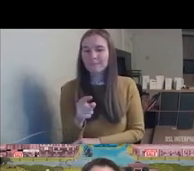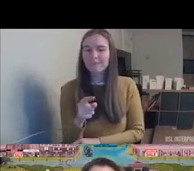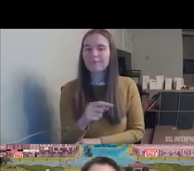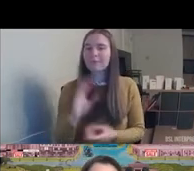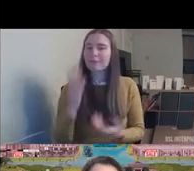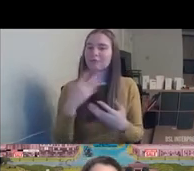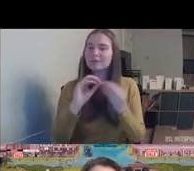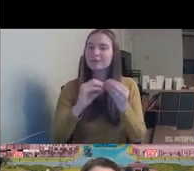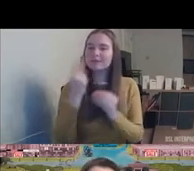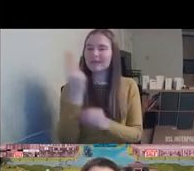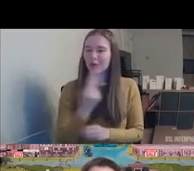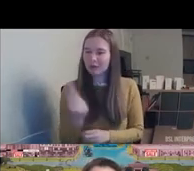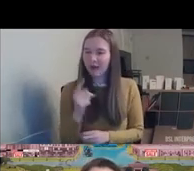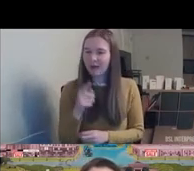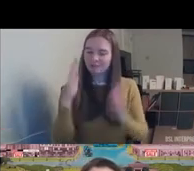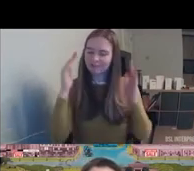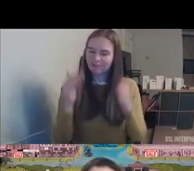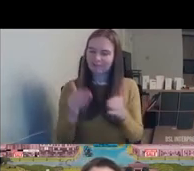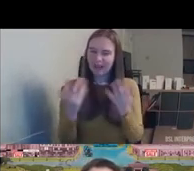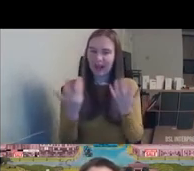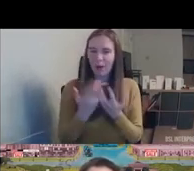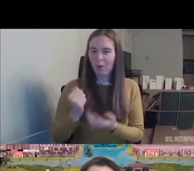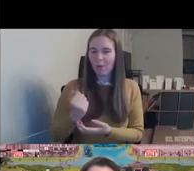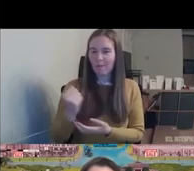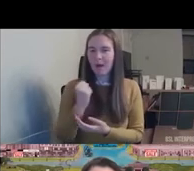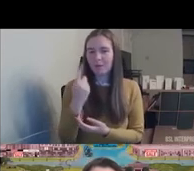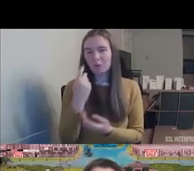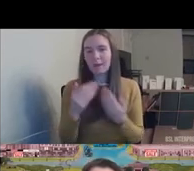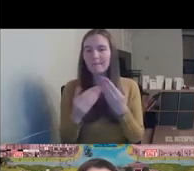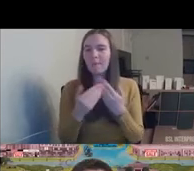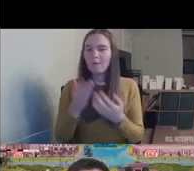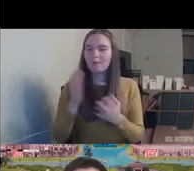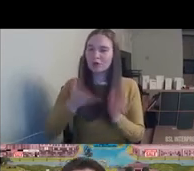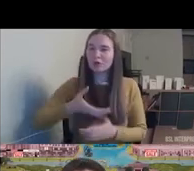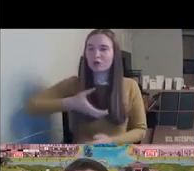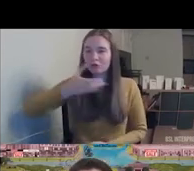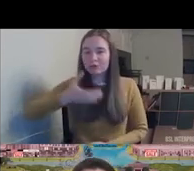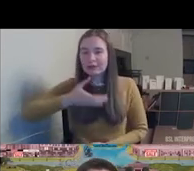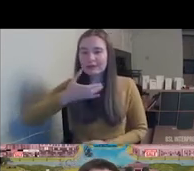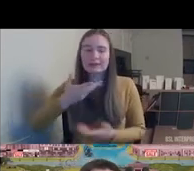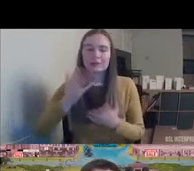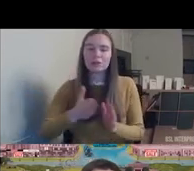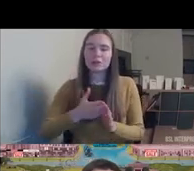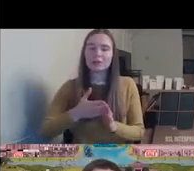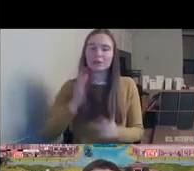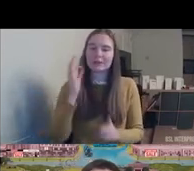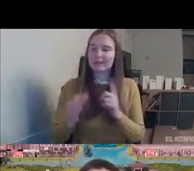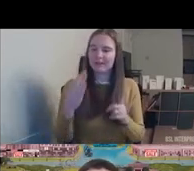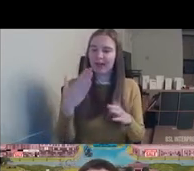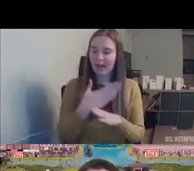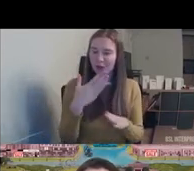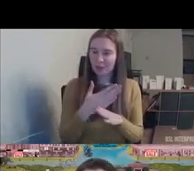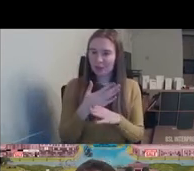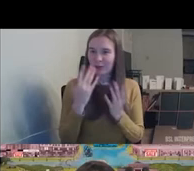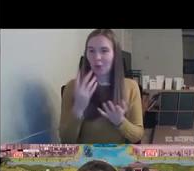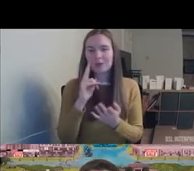And it's really looking at how the pub can be more than a place just for drinking and become a versatile center for civic action. And so you see these familiar